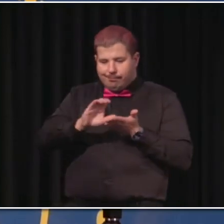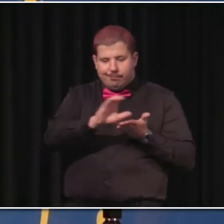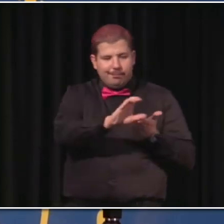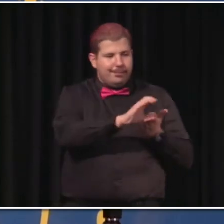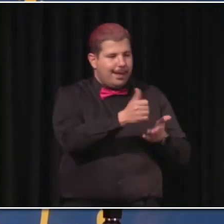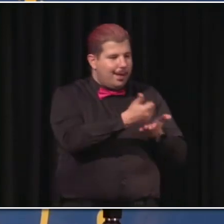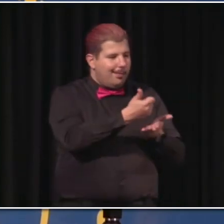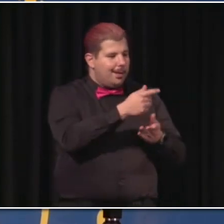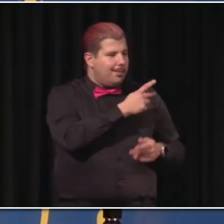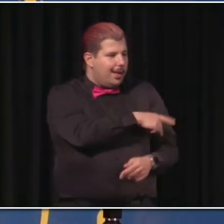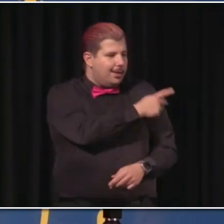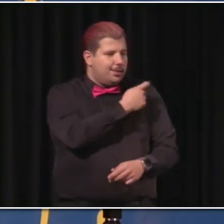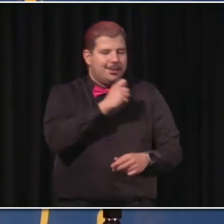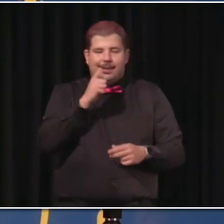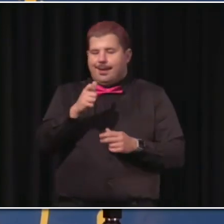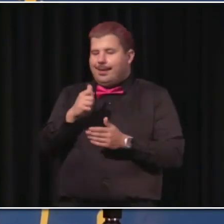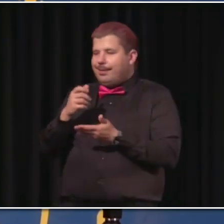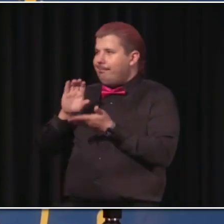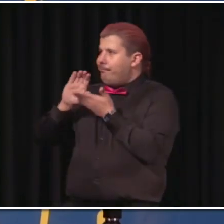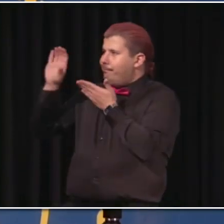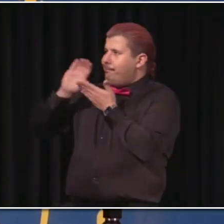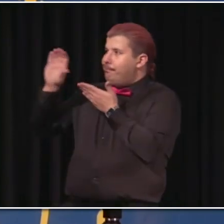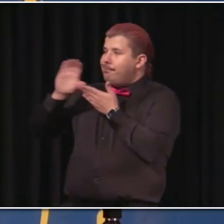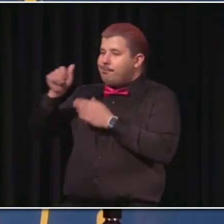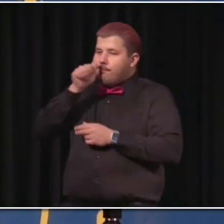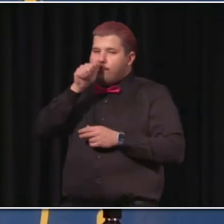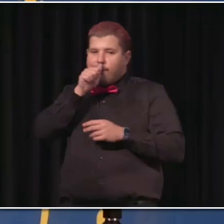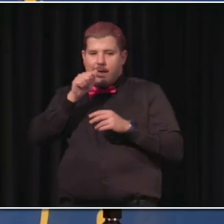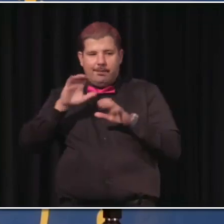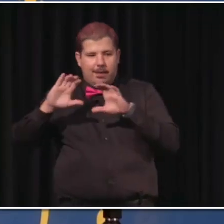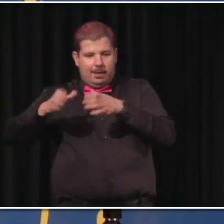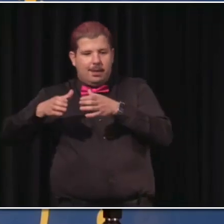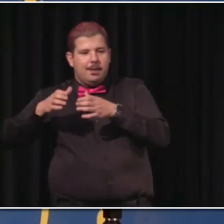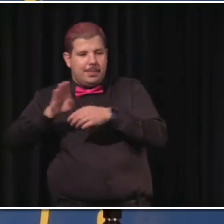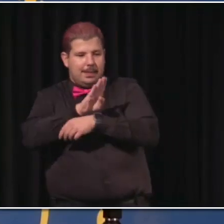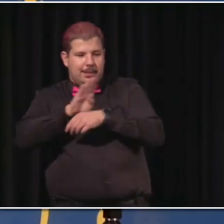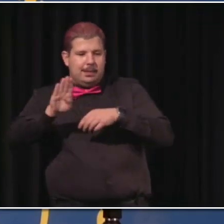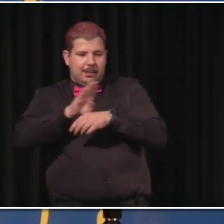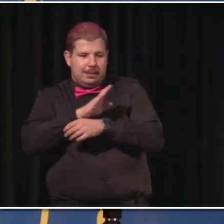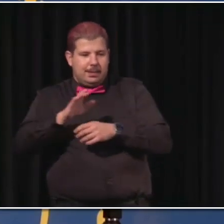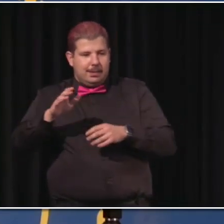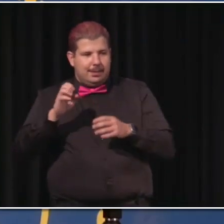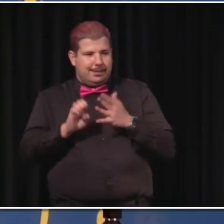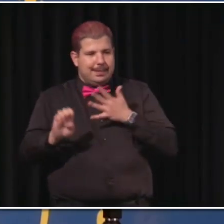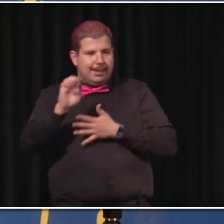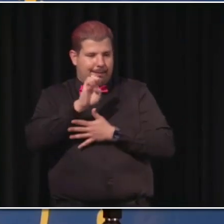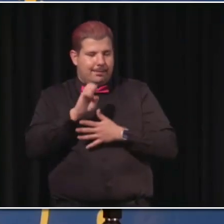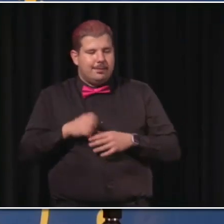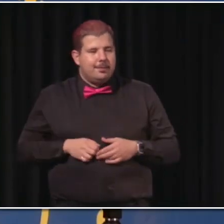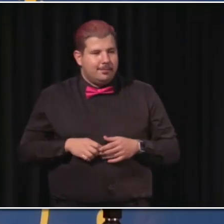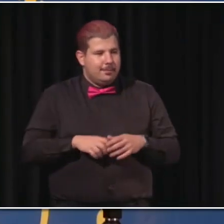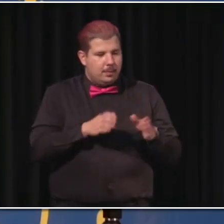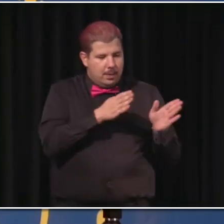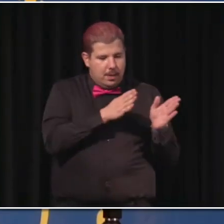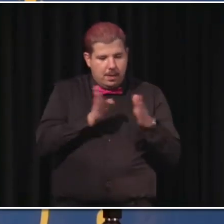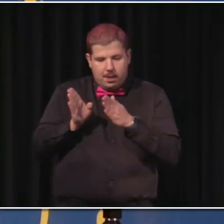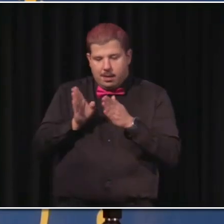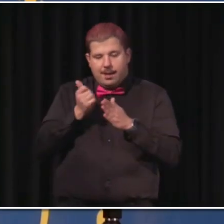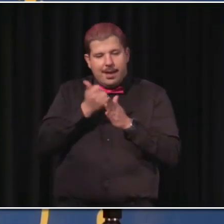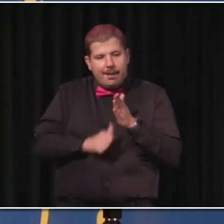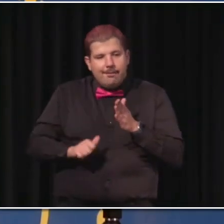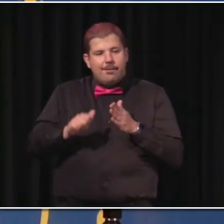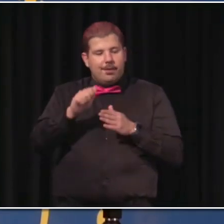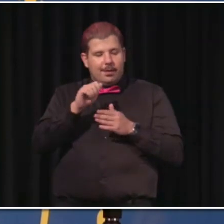enriching private equity investors and corporate executives. We can direct every Medicaid dollar be spent